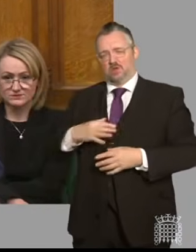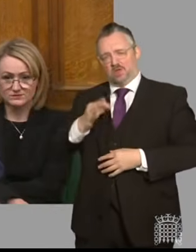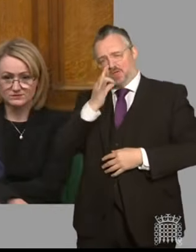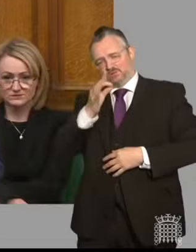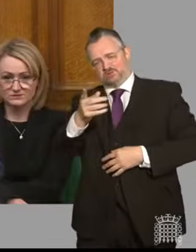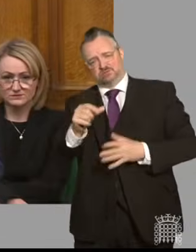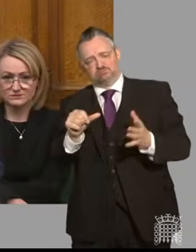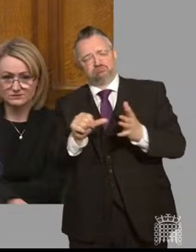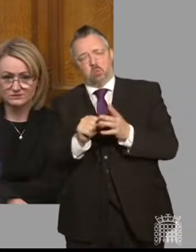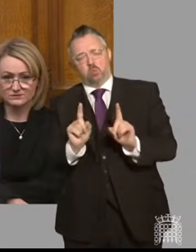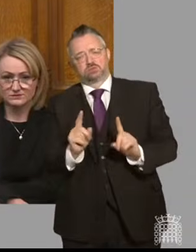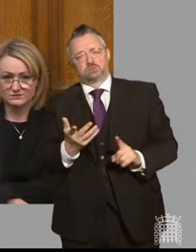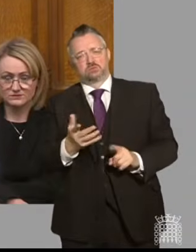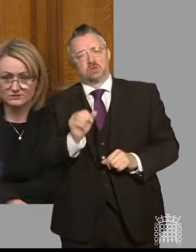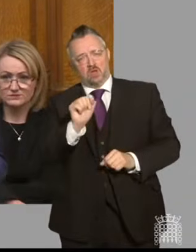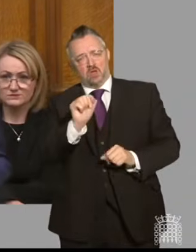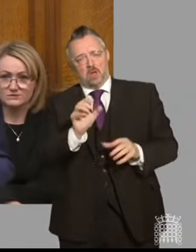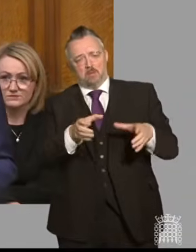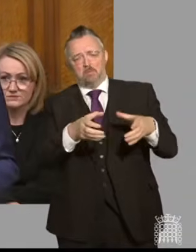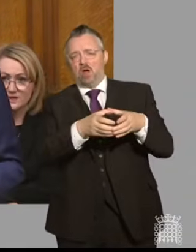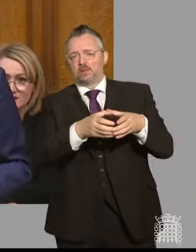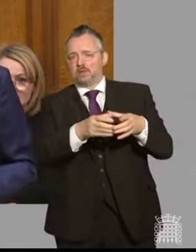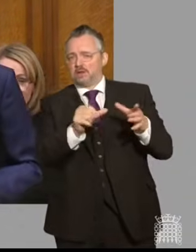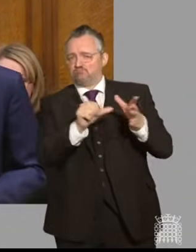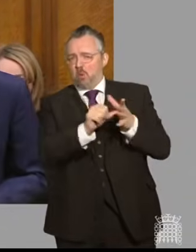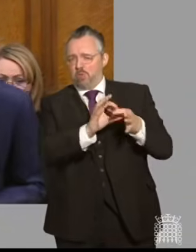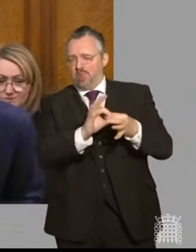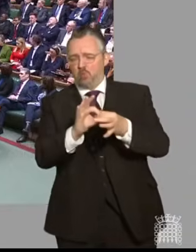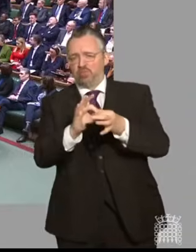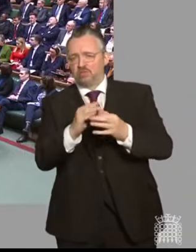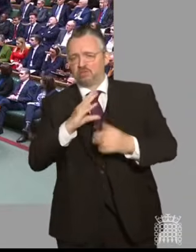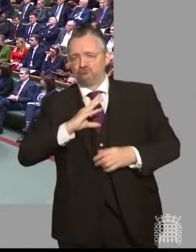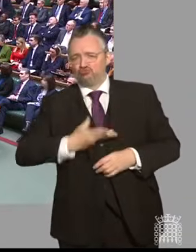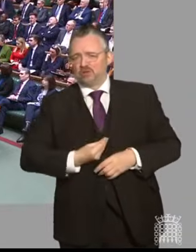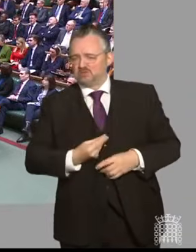trans people, and his Equalities Minister has with the truth?